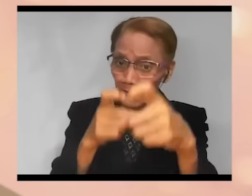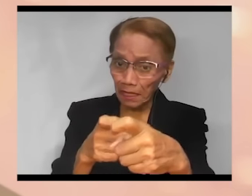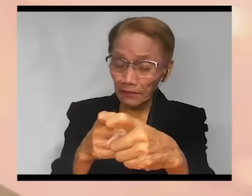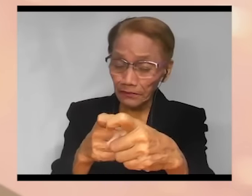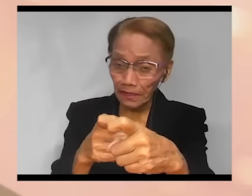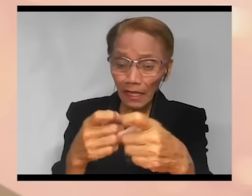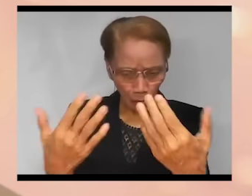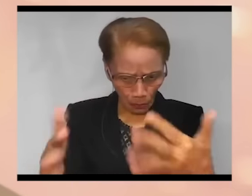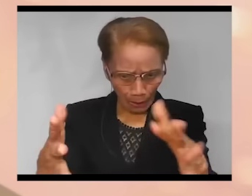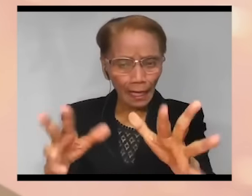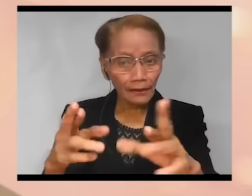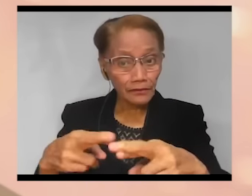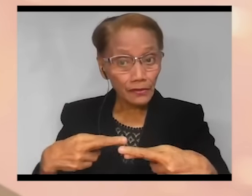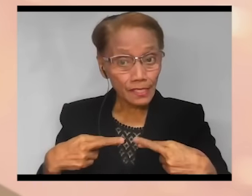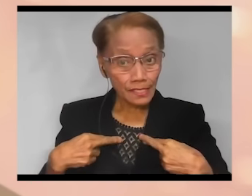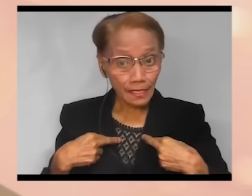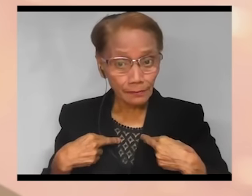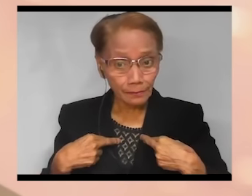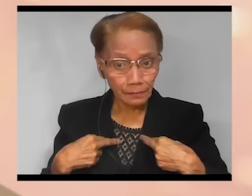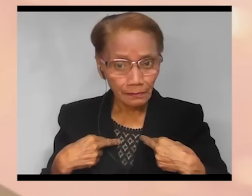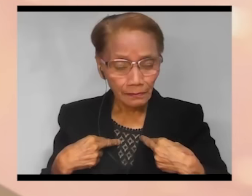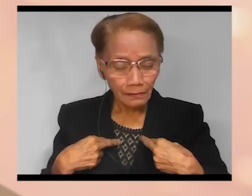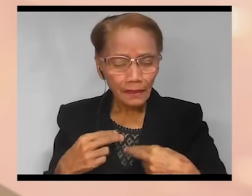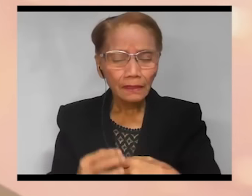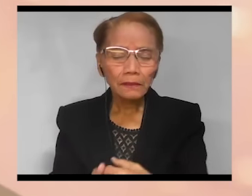the gift that we have received,